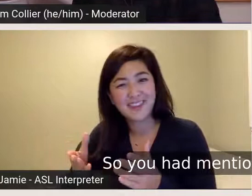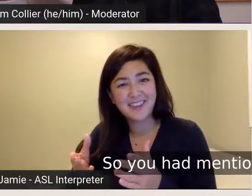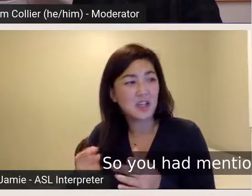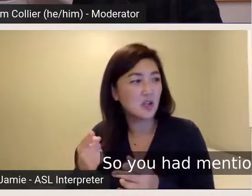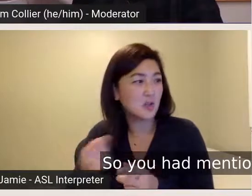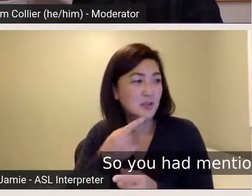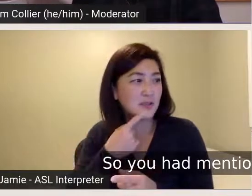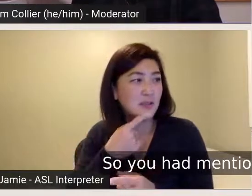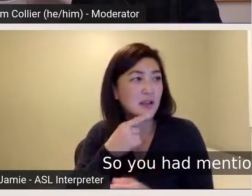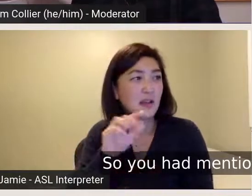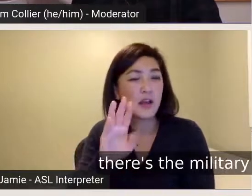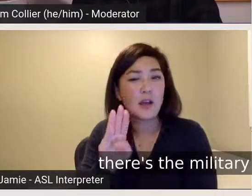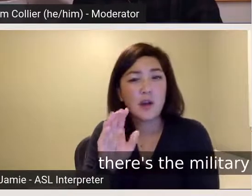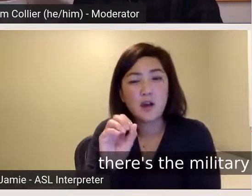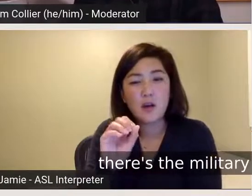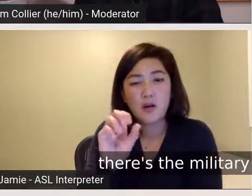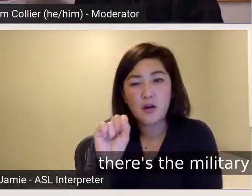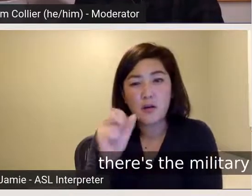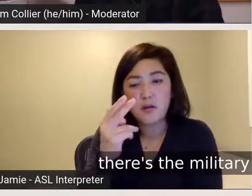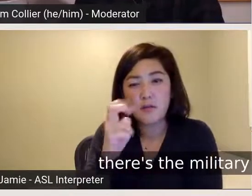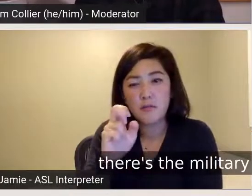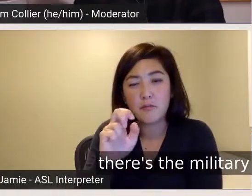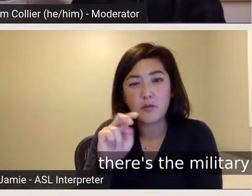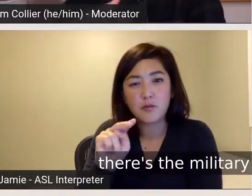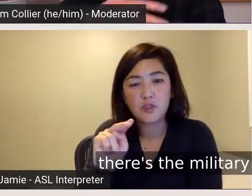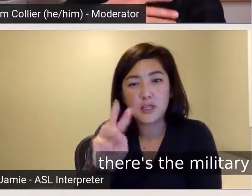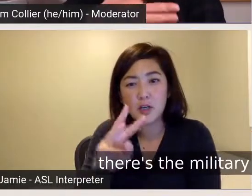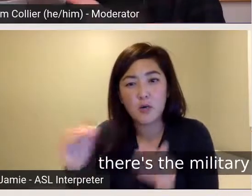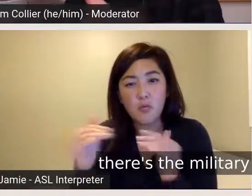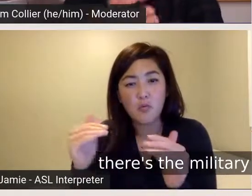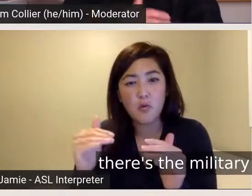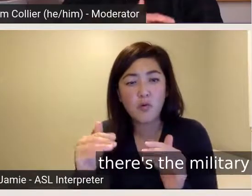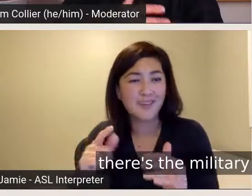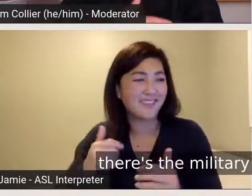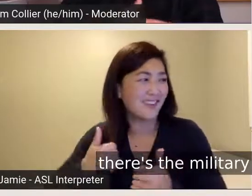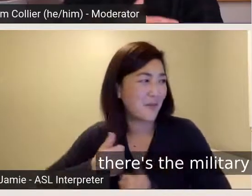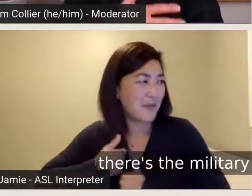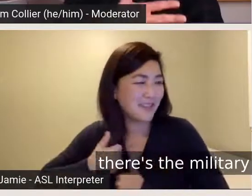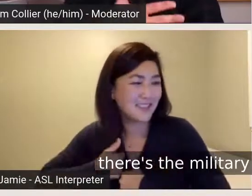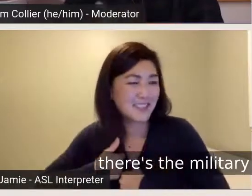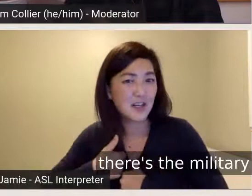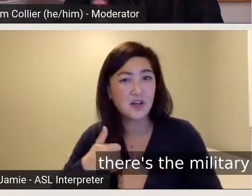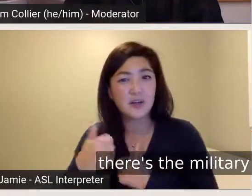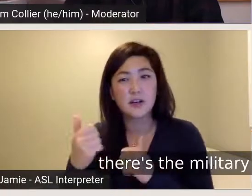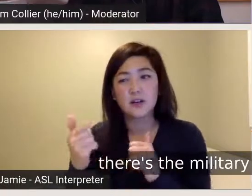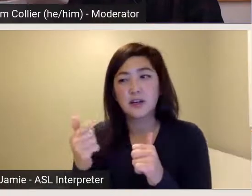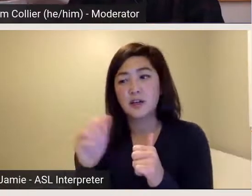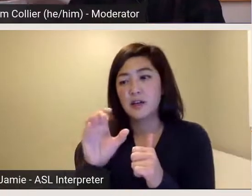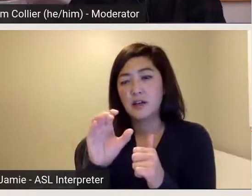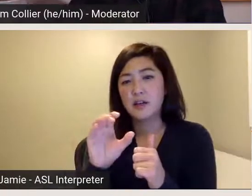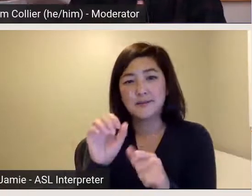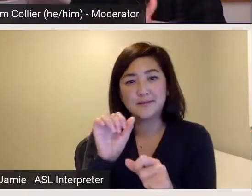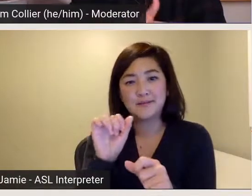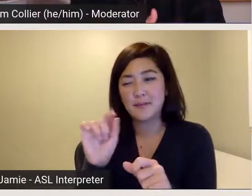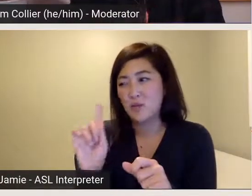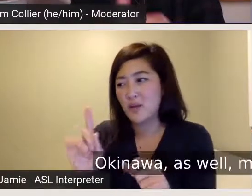Boshin War. There's the military occupation in China,